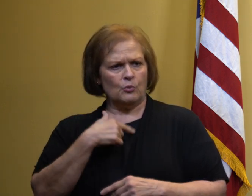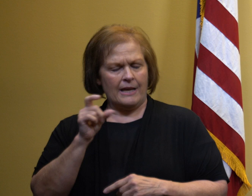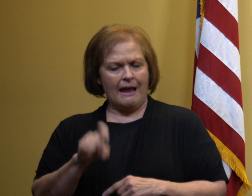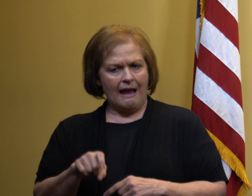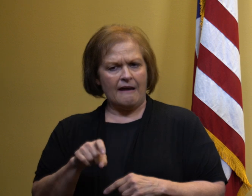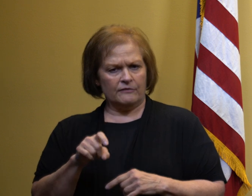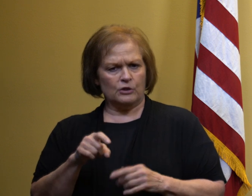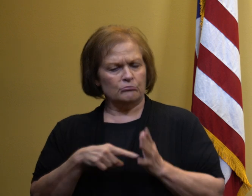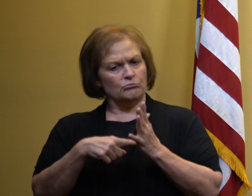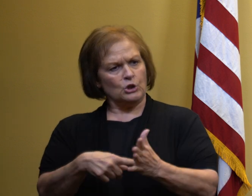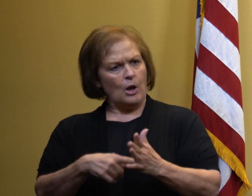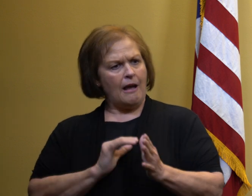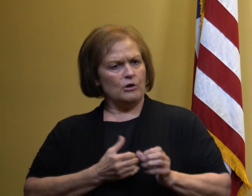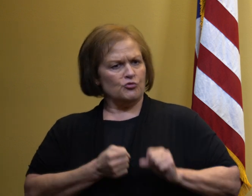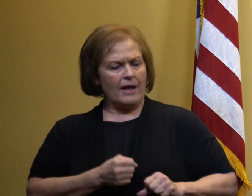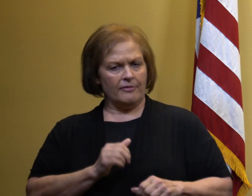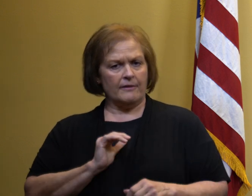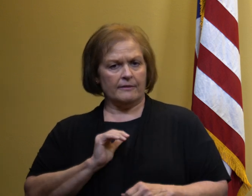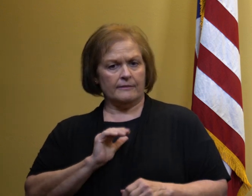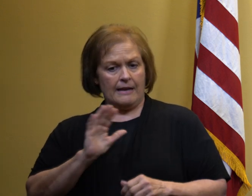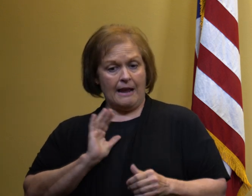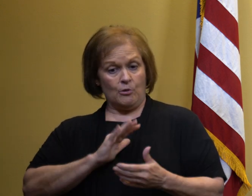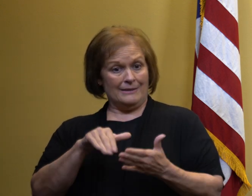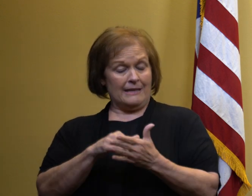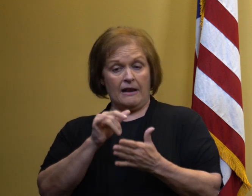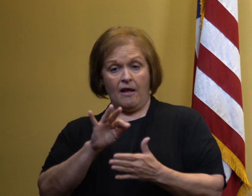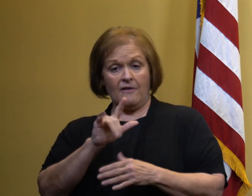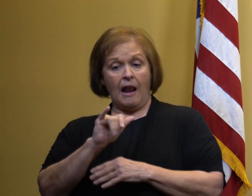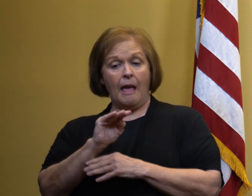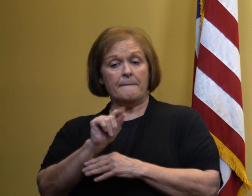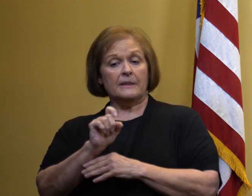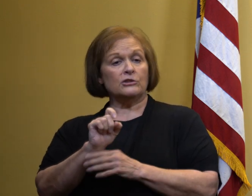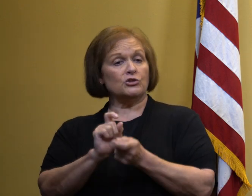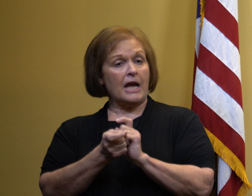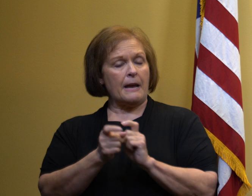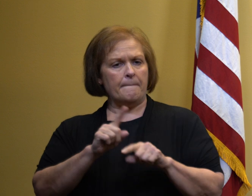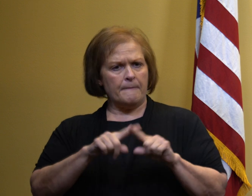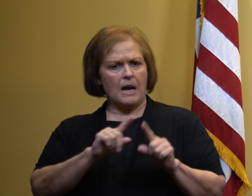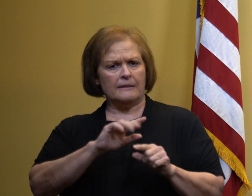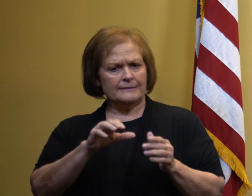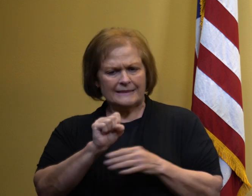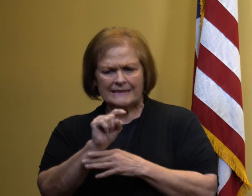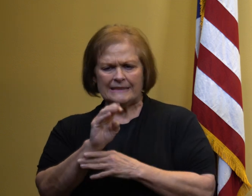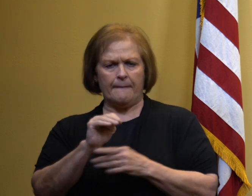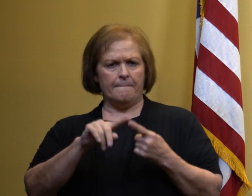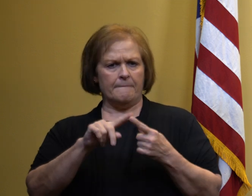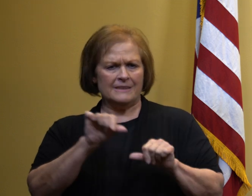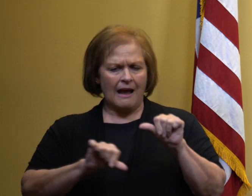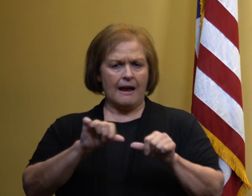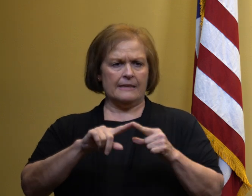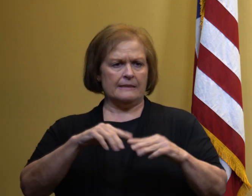our strengths and being at the center not only of climate change, but at the center of STEM, science,